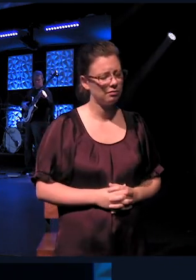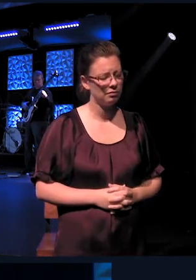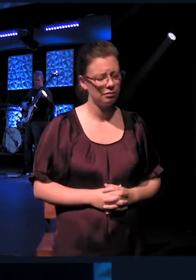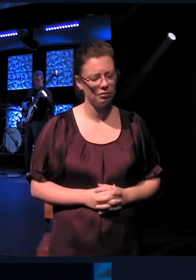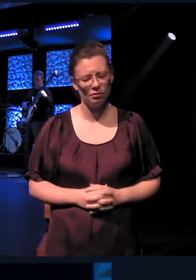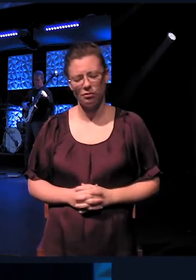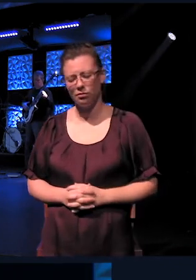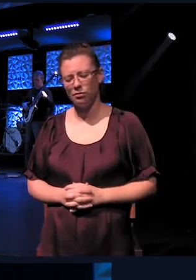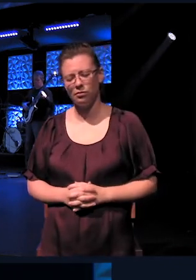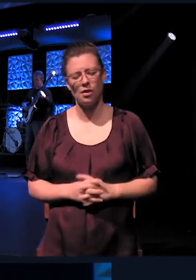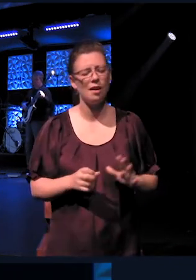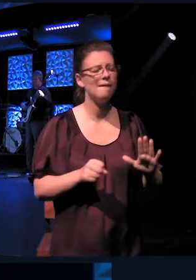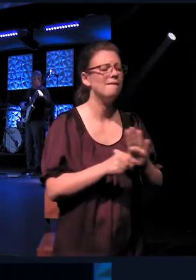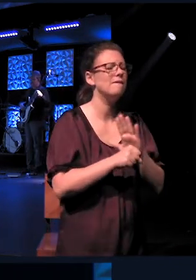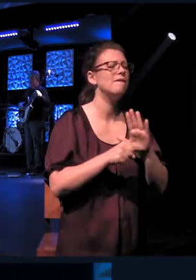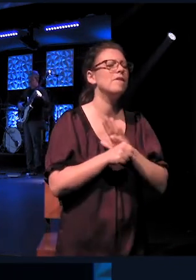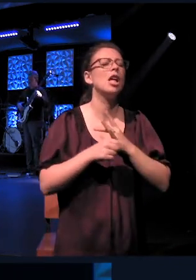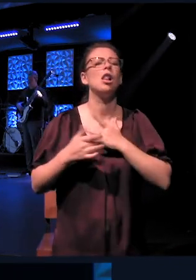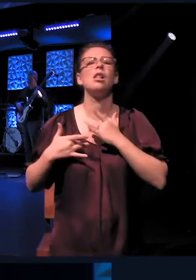Fill us, Lord.